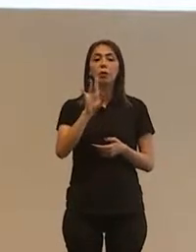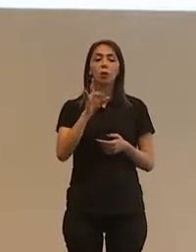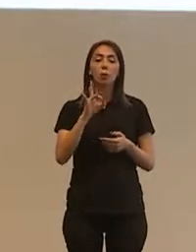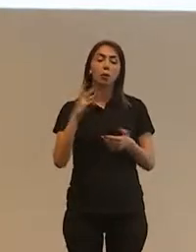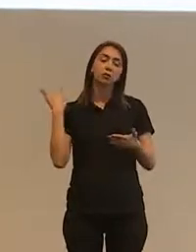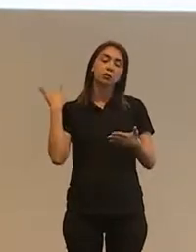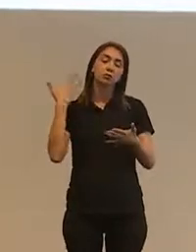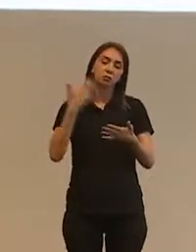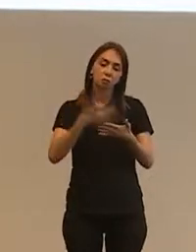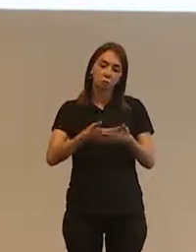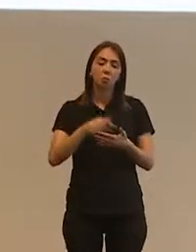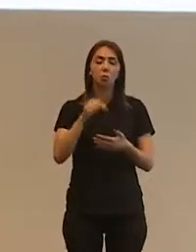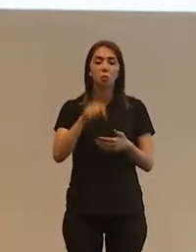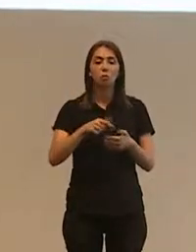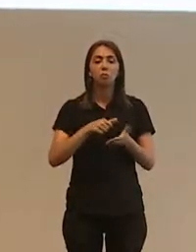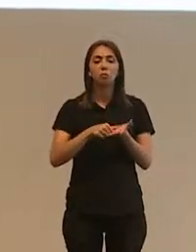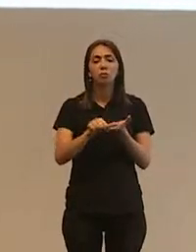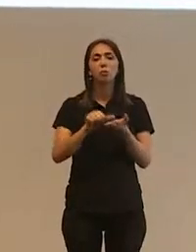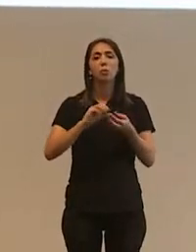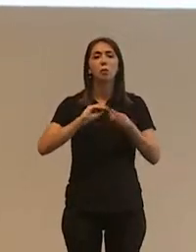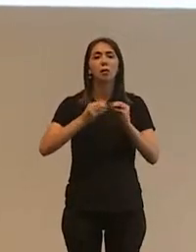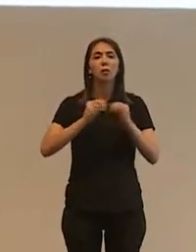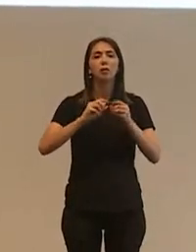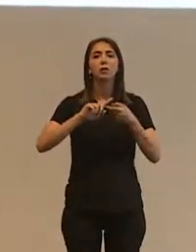information and mathematics